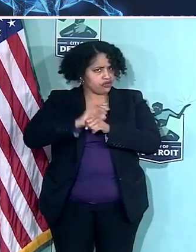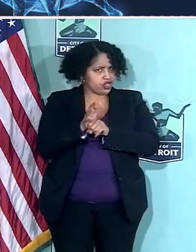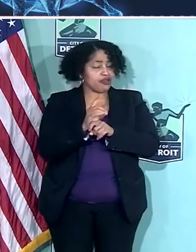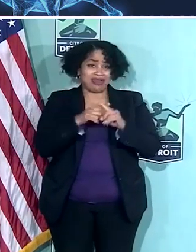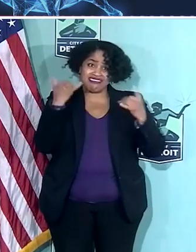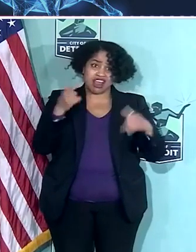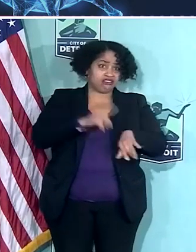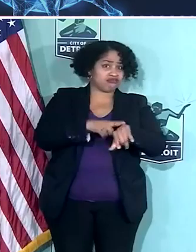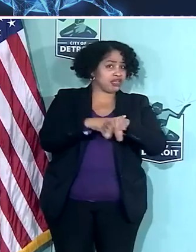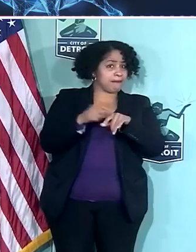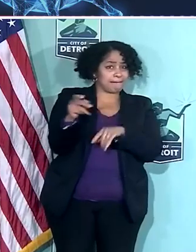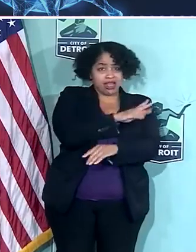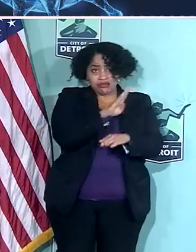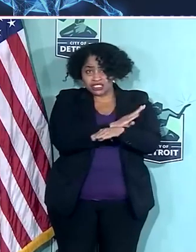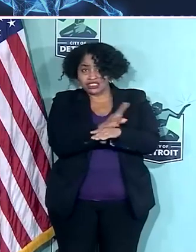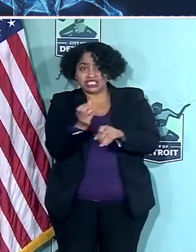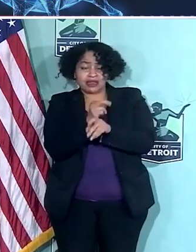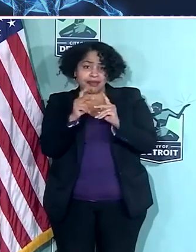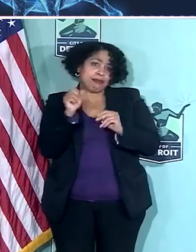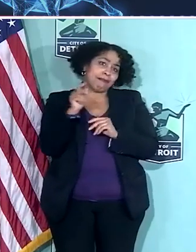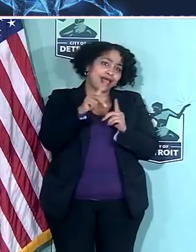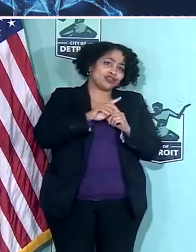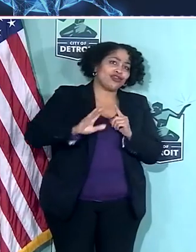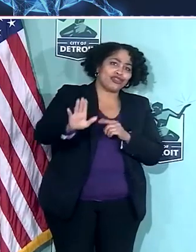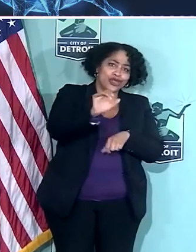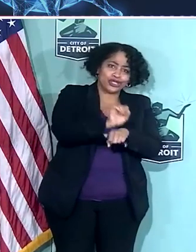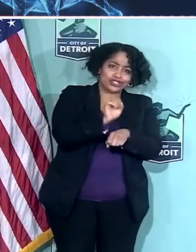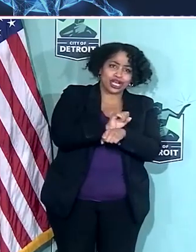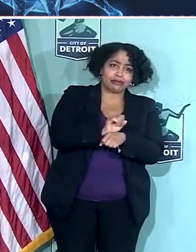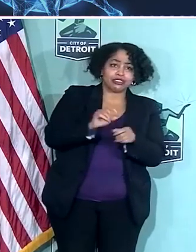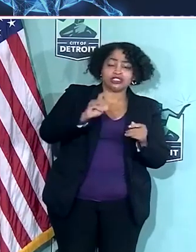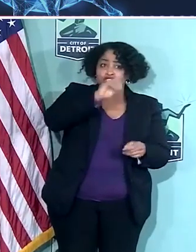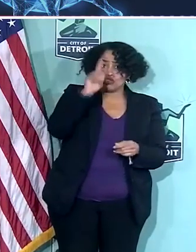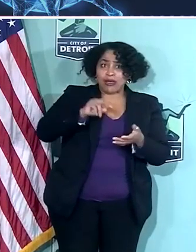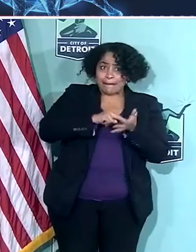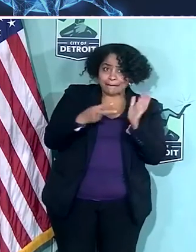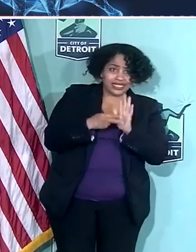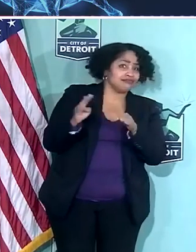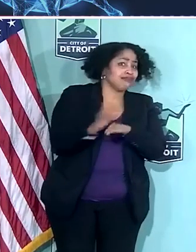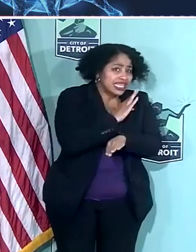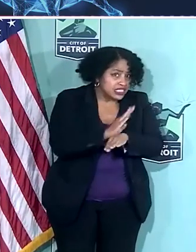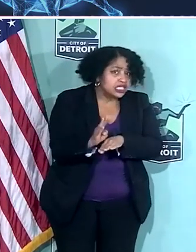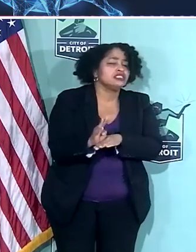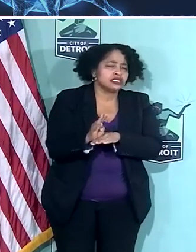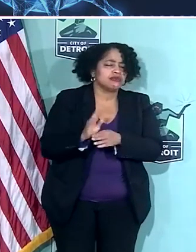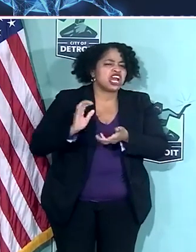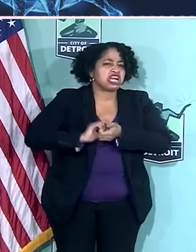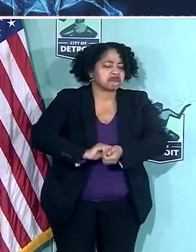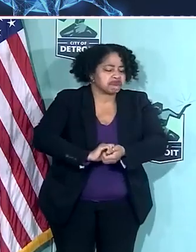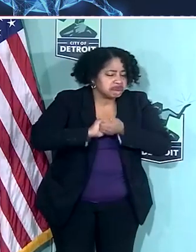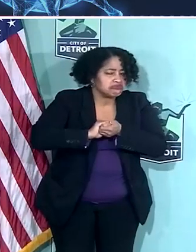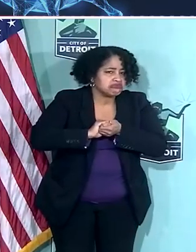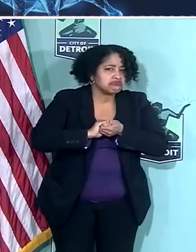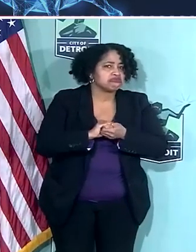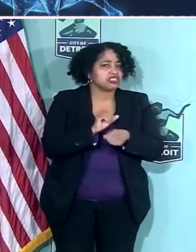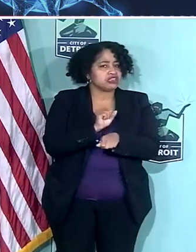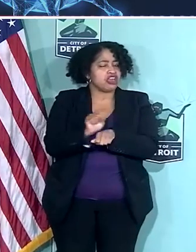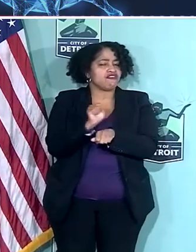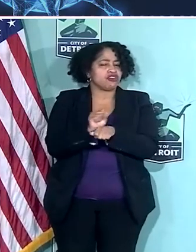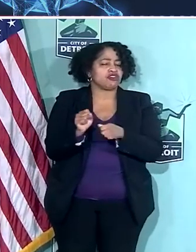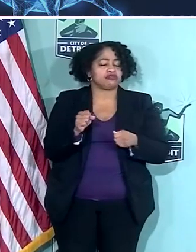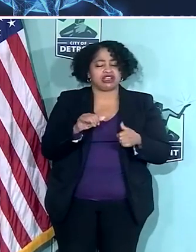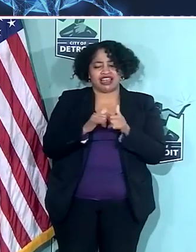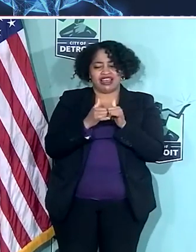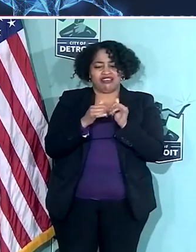and get people back into their jobs. Detroit Means Business has been a collaborative effort, as the Mayor described, and it's another example of how